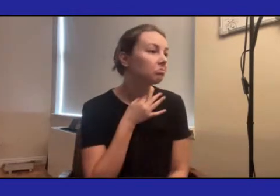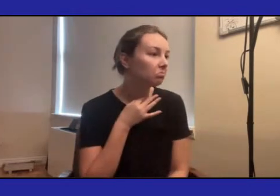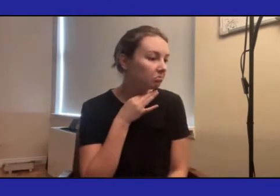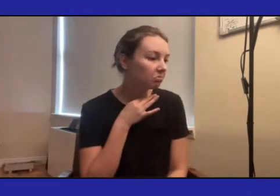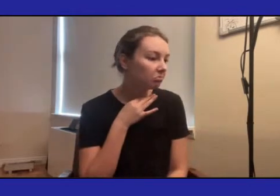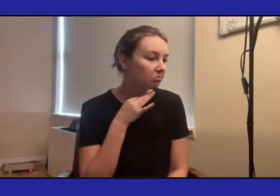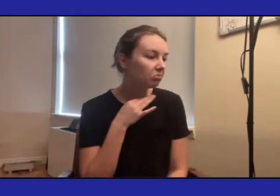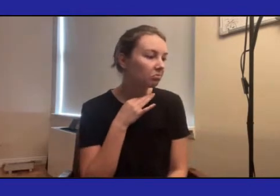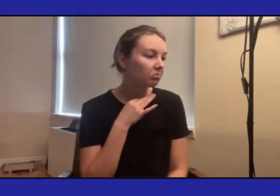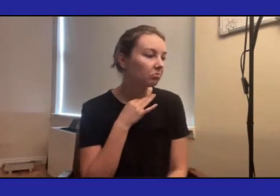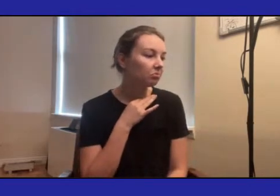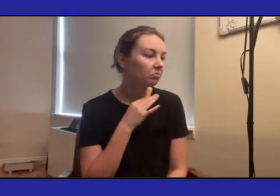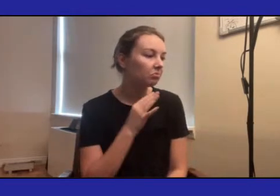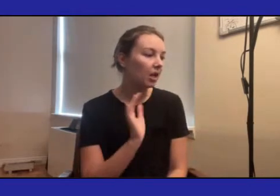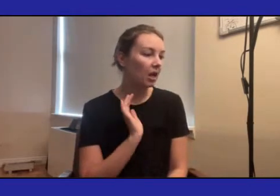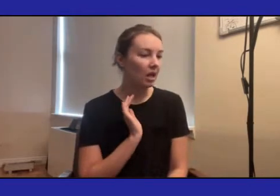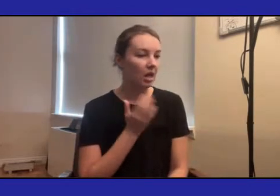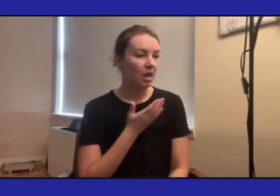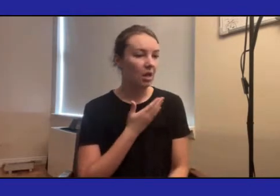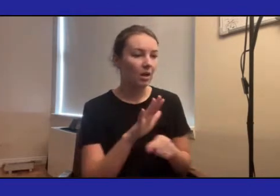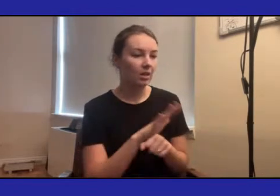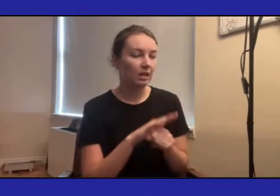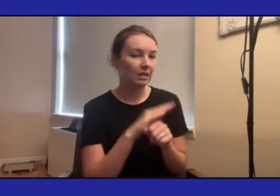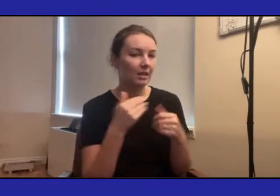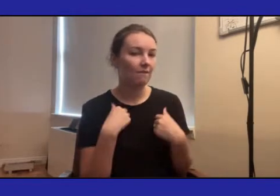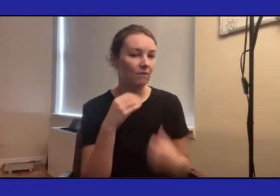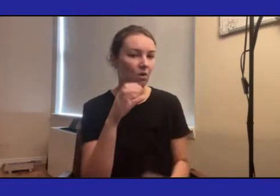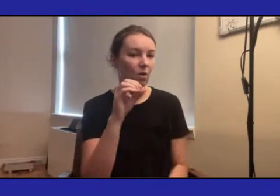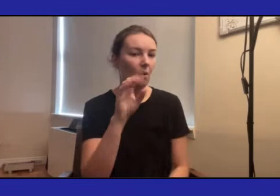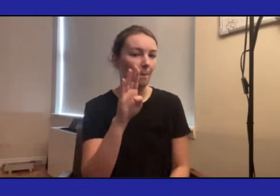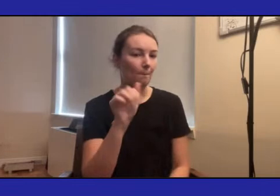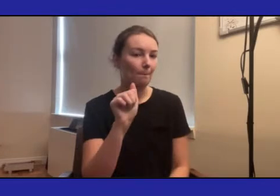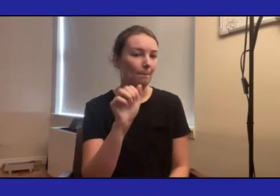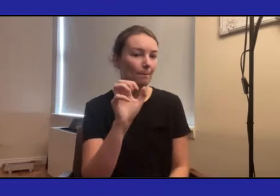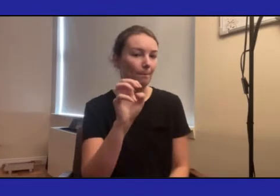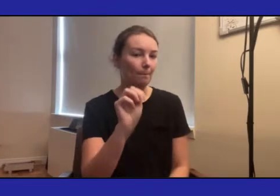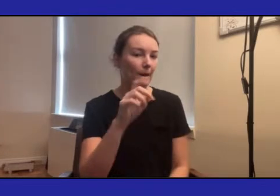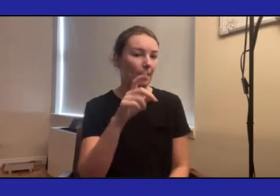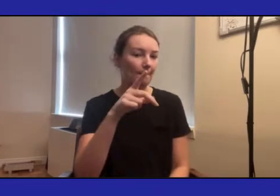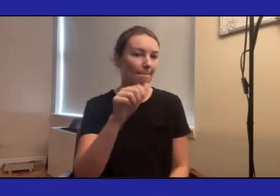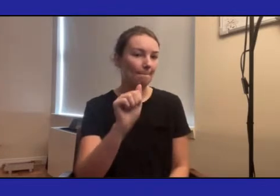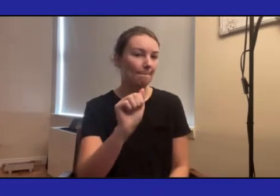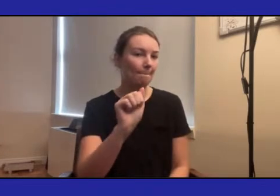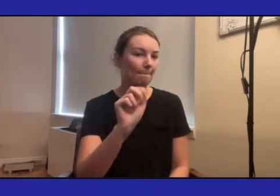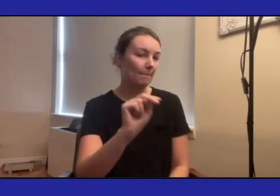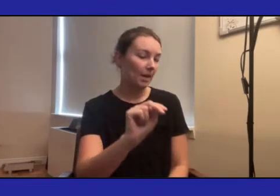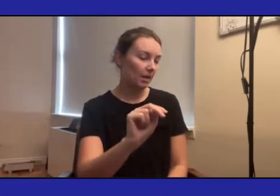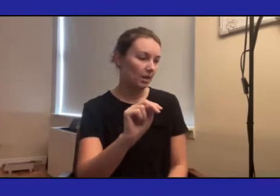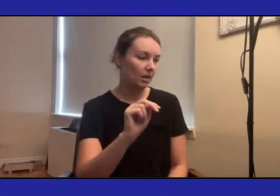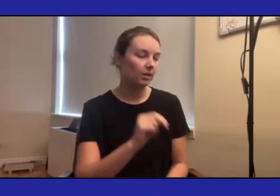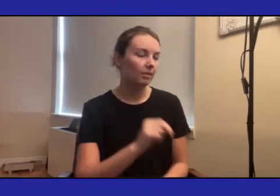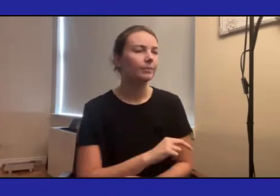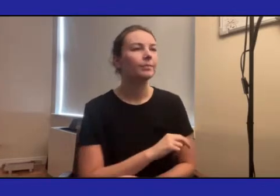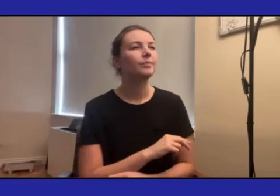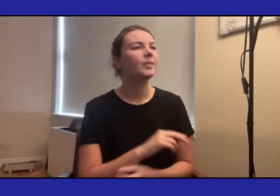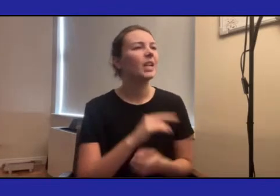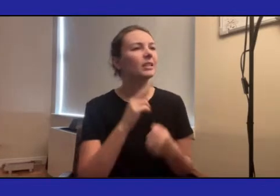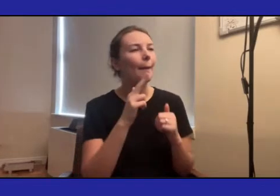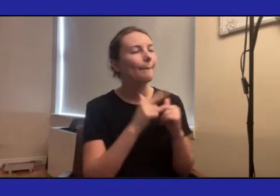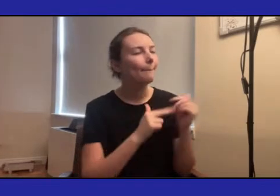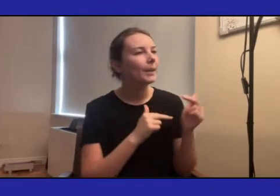have OBOM PAN. Was that a central office contract or facility specific? And why would we